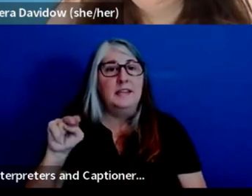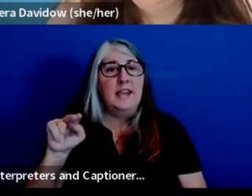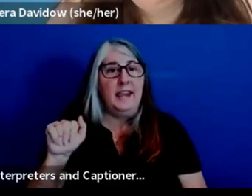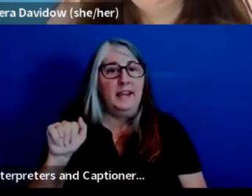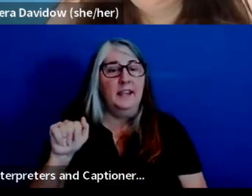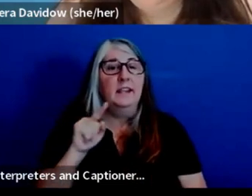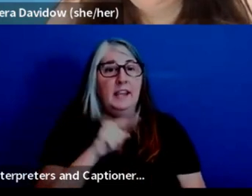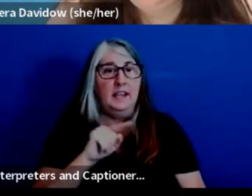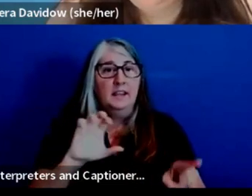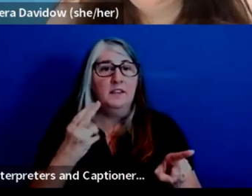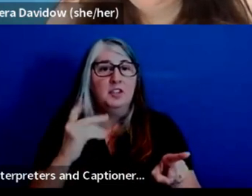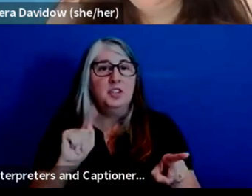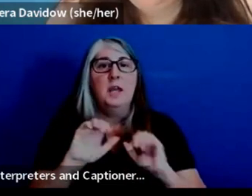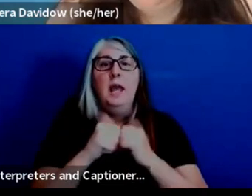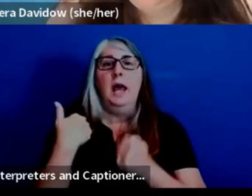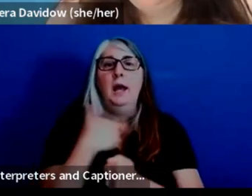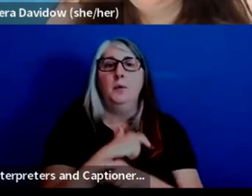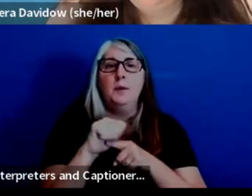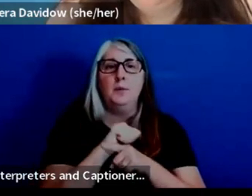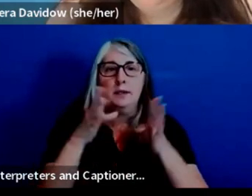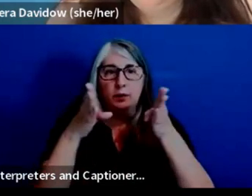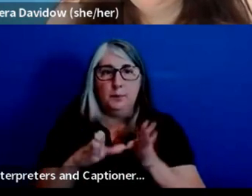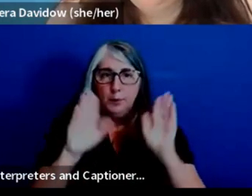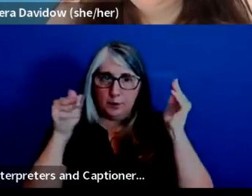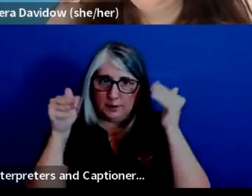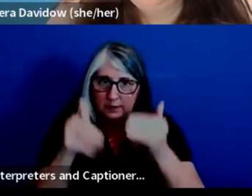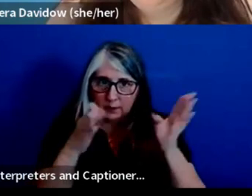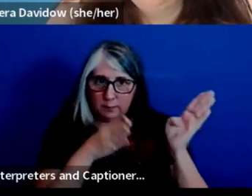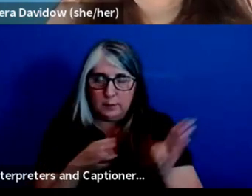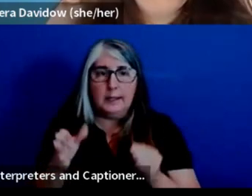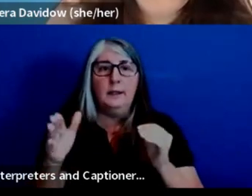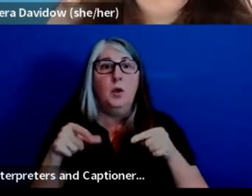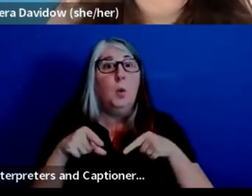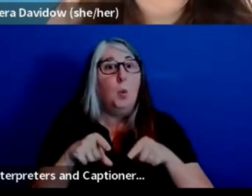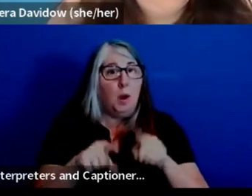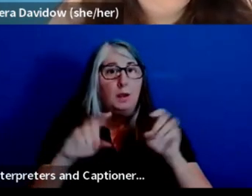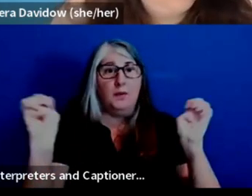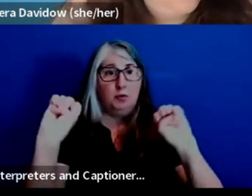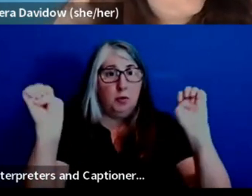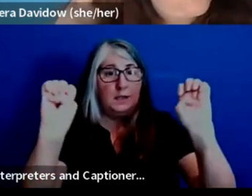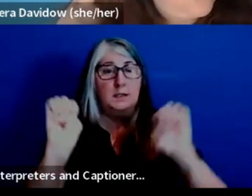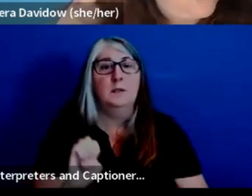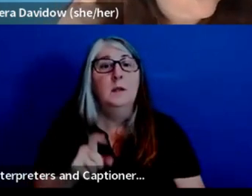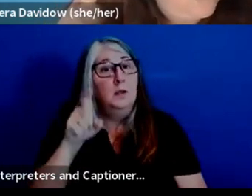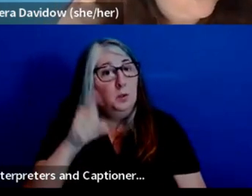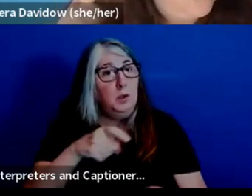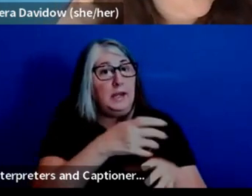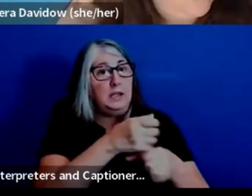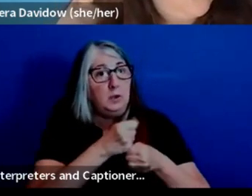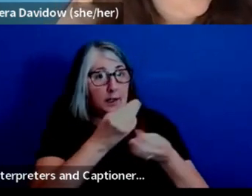practice person-centered planning in crisis services? There's a need to get information, right? Because